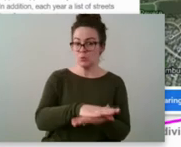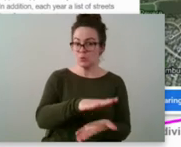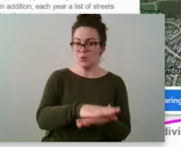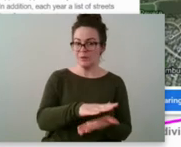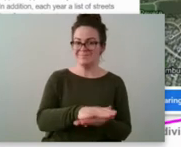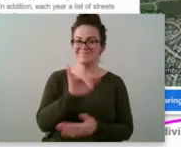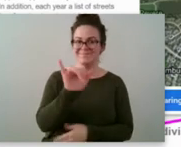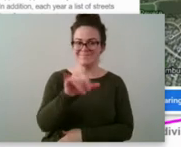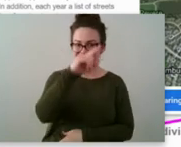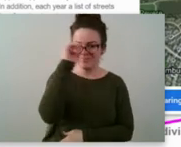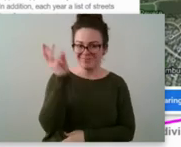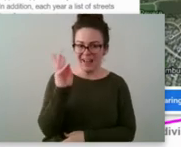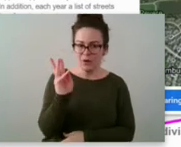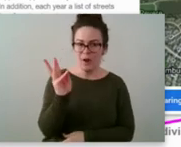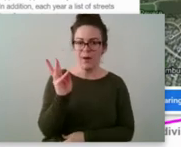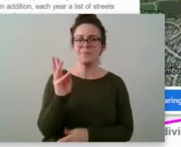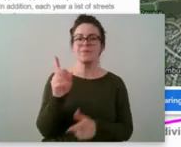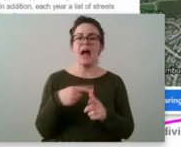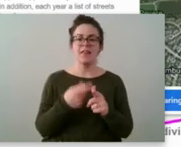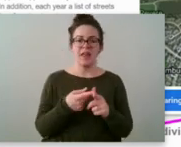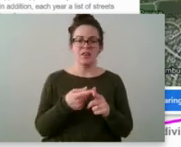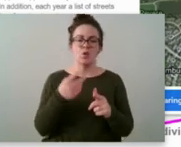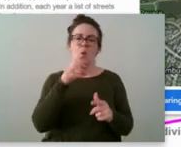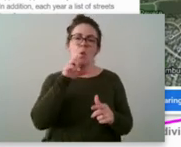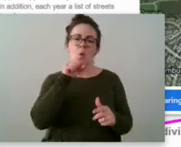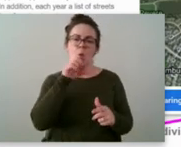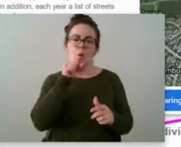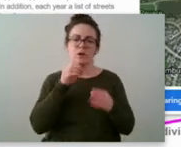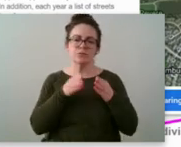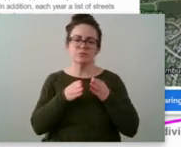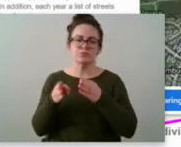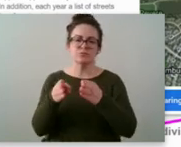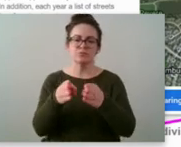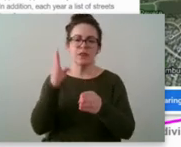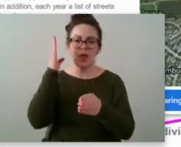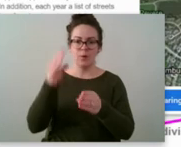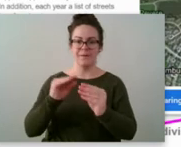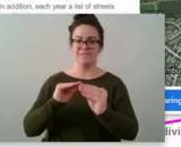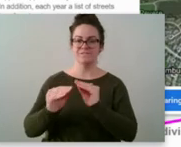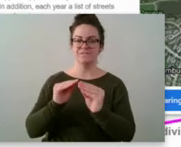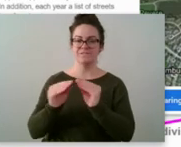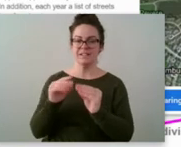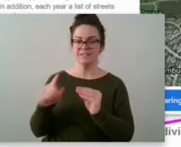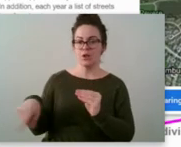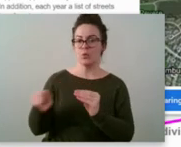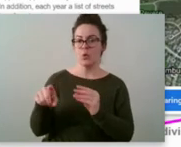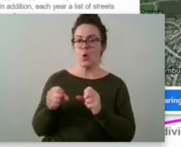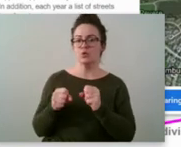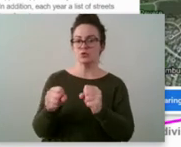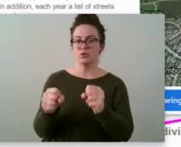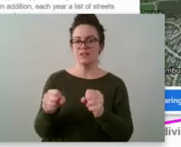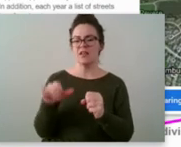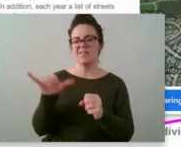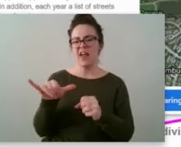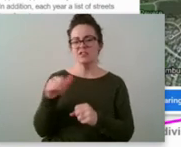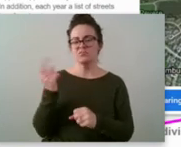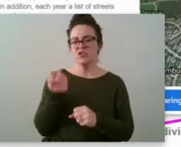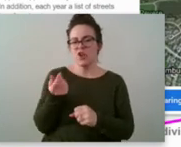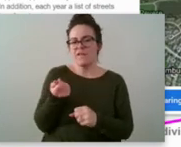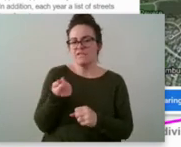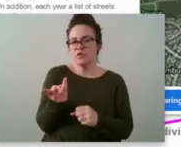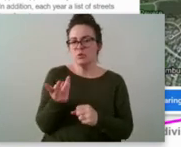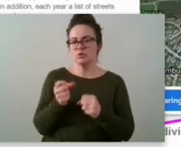fixing these streets over here in orange. These are just a couple of the streets that are going to be